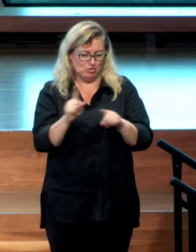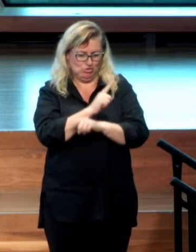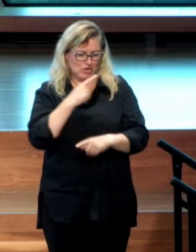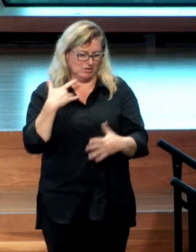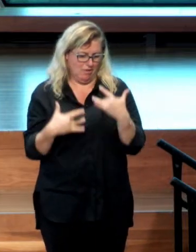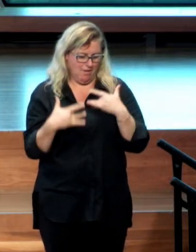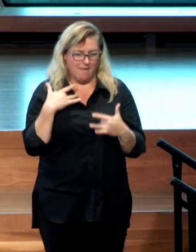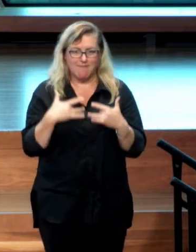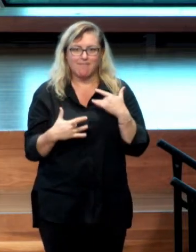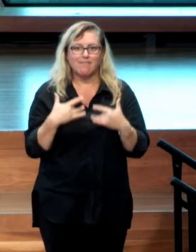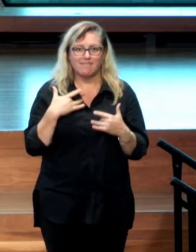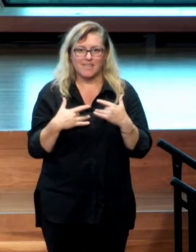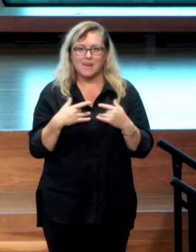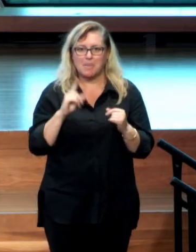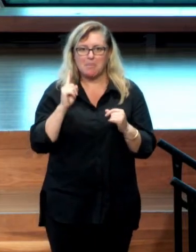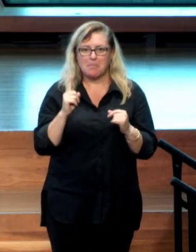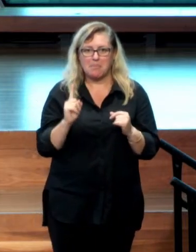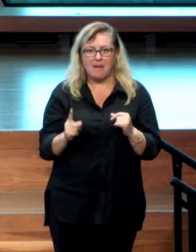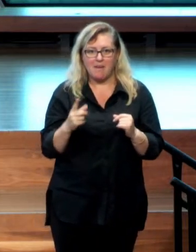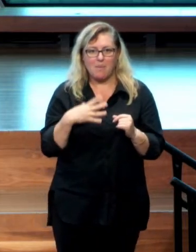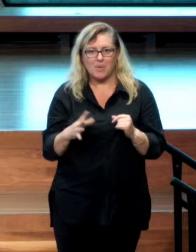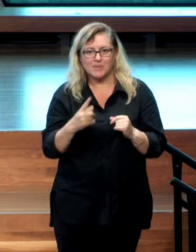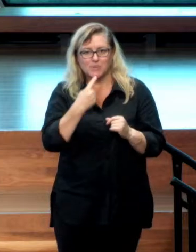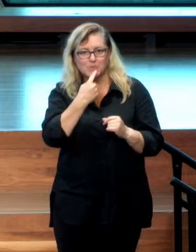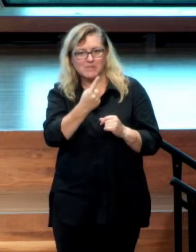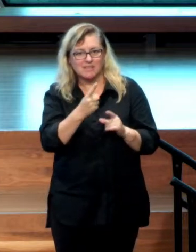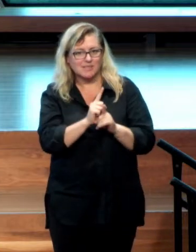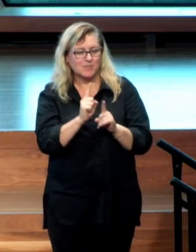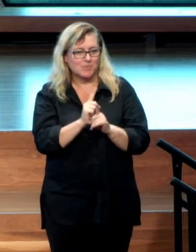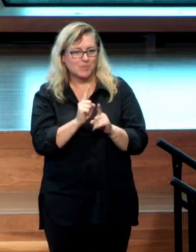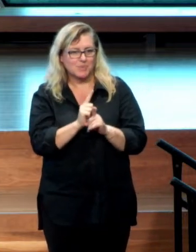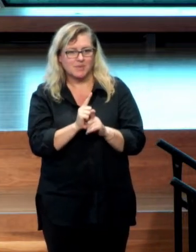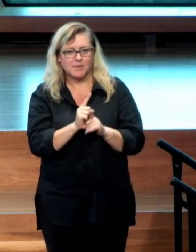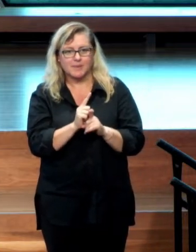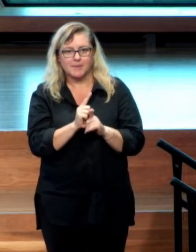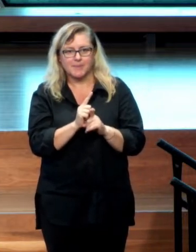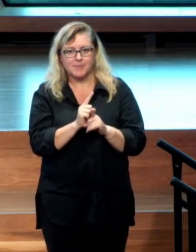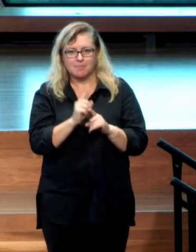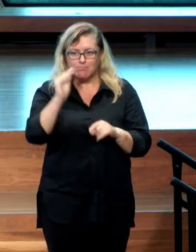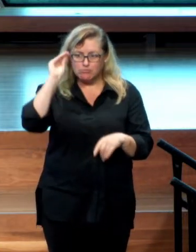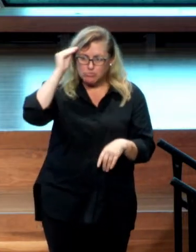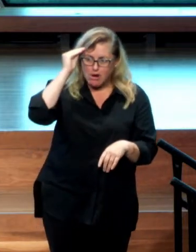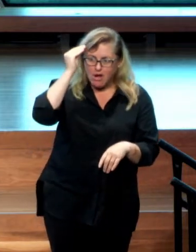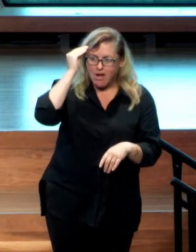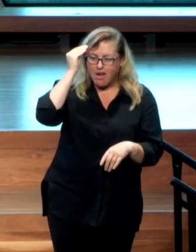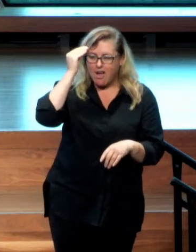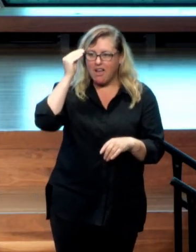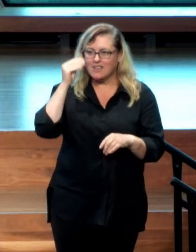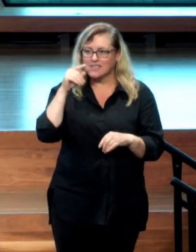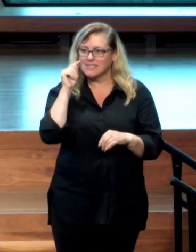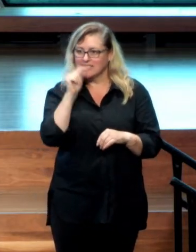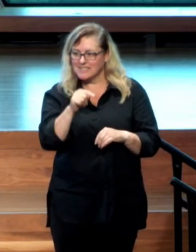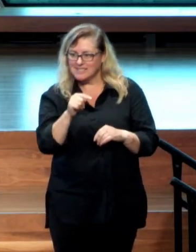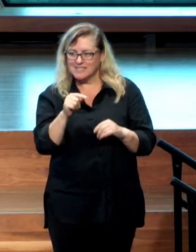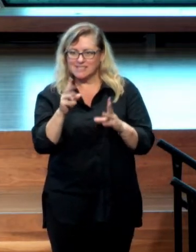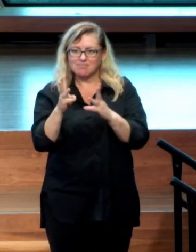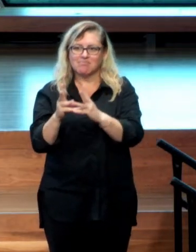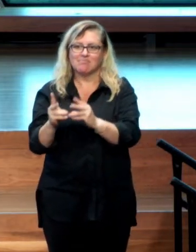moment. But I do want to say, I guess, as well that, you know, prizes, they do sort of